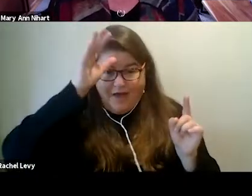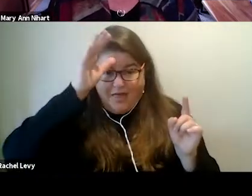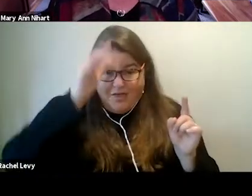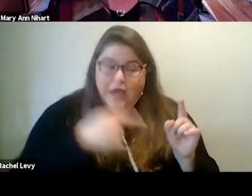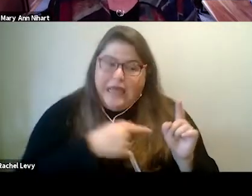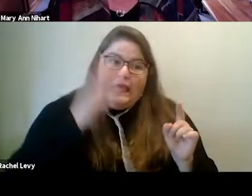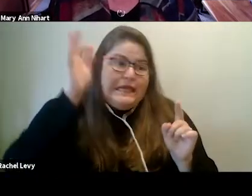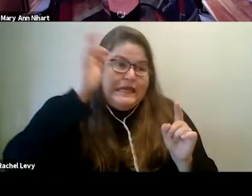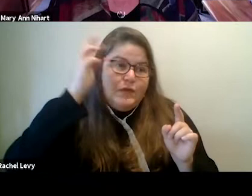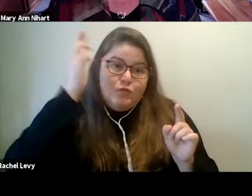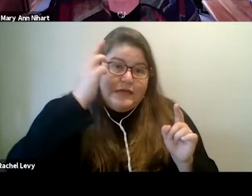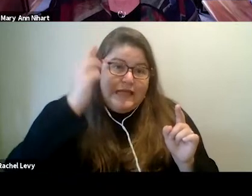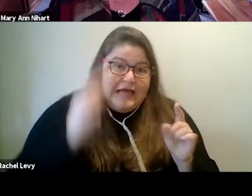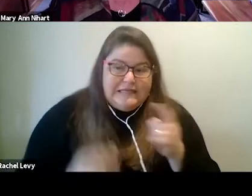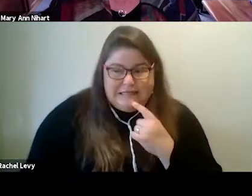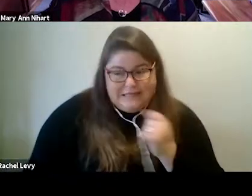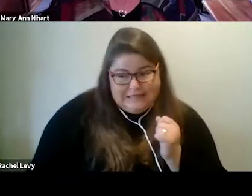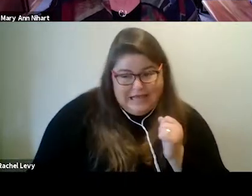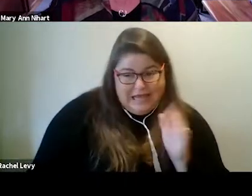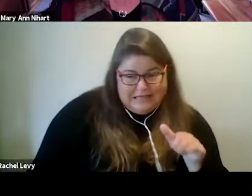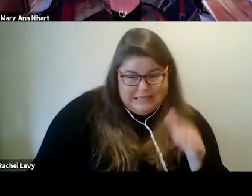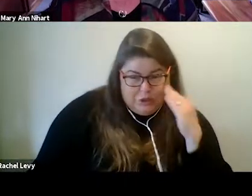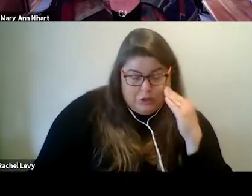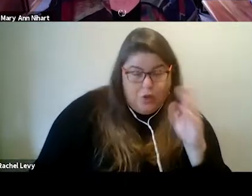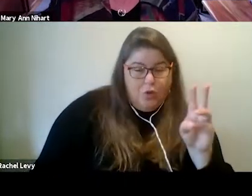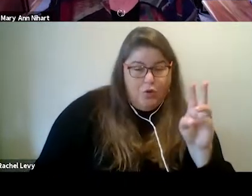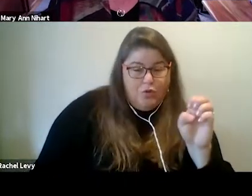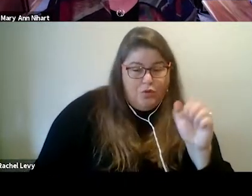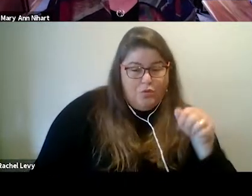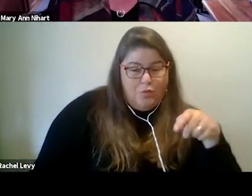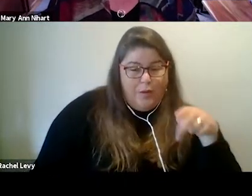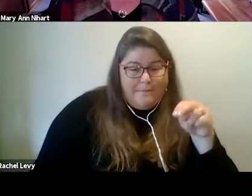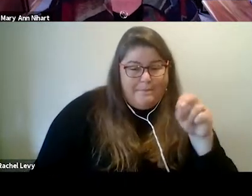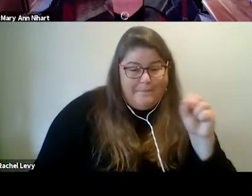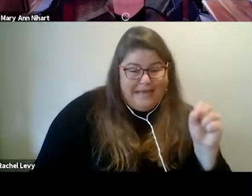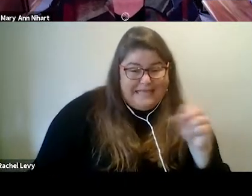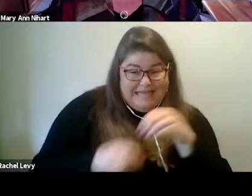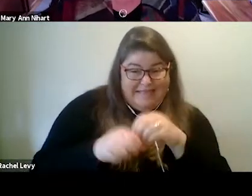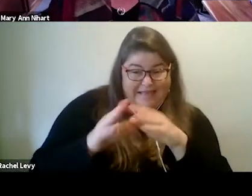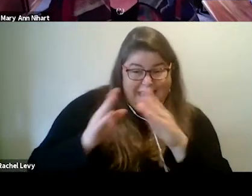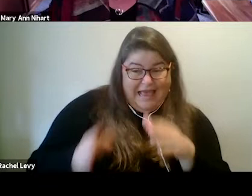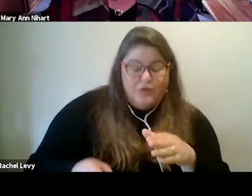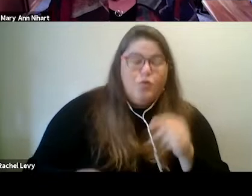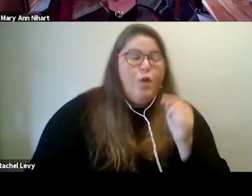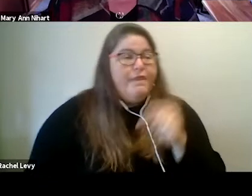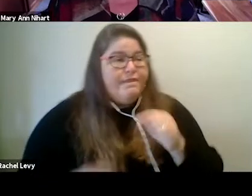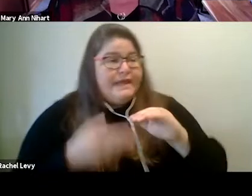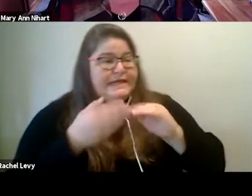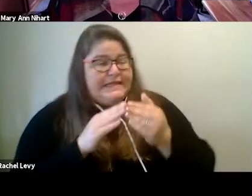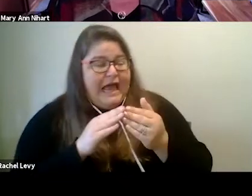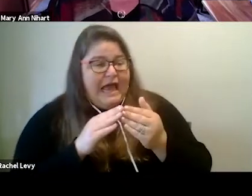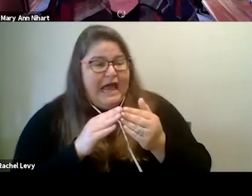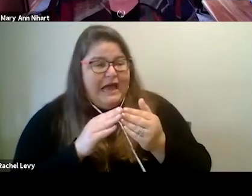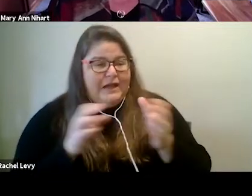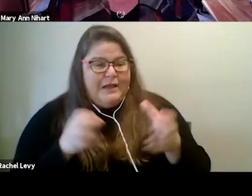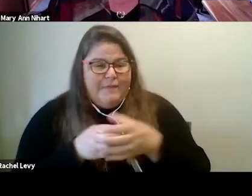unknowingly said, you know, there's weapons in that house. Pacifica, along with most cities of the 22 cities that are